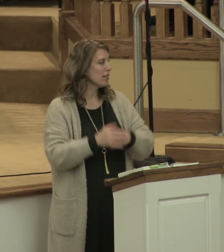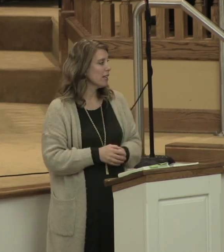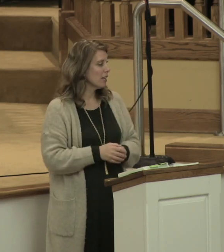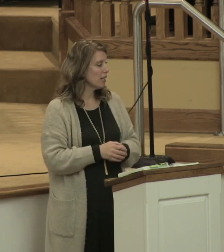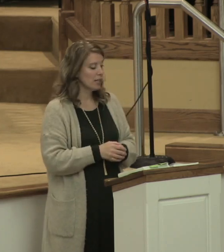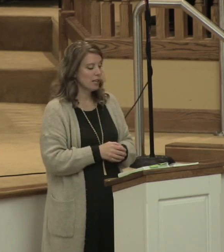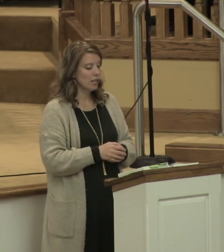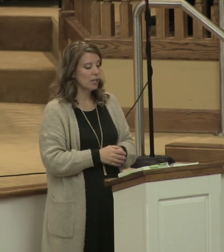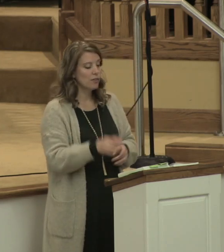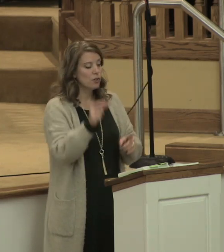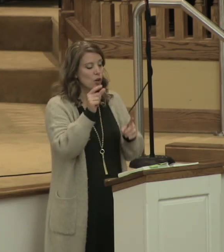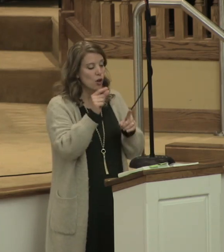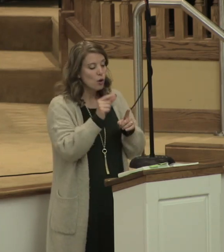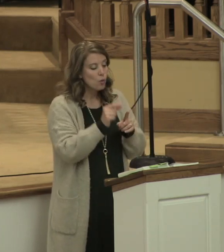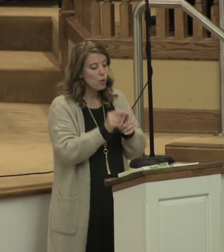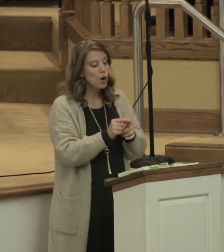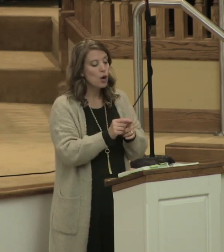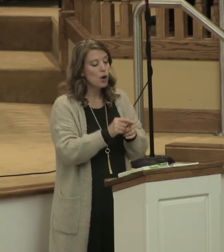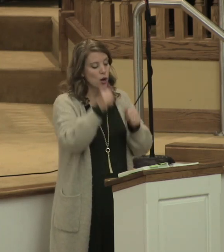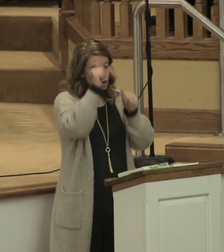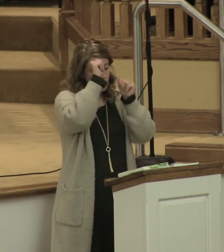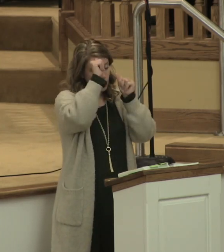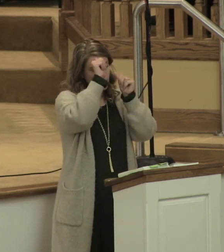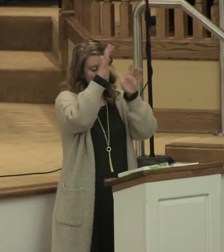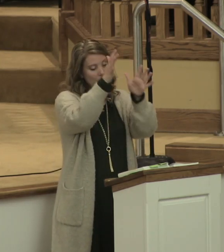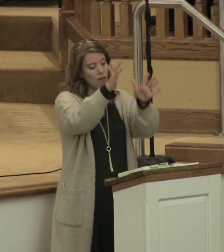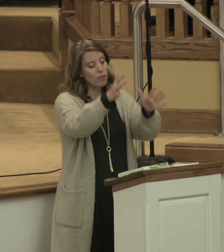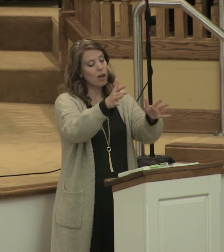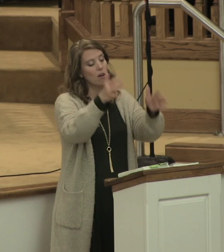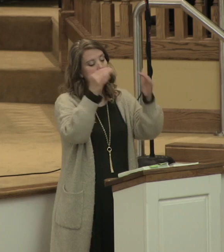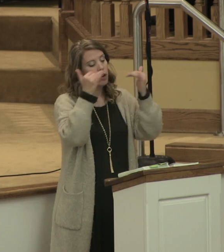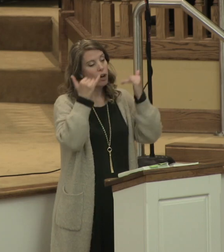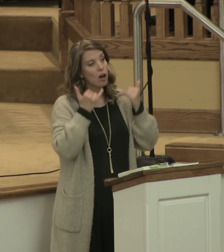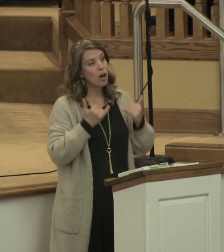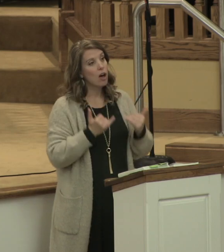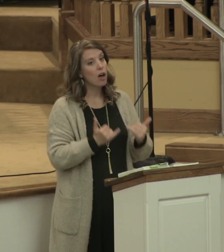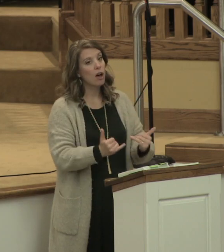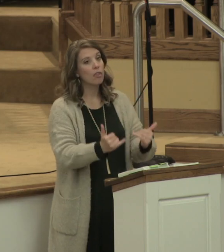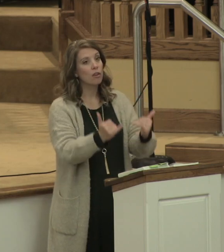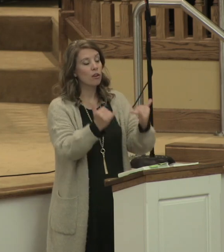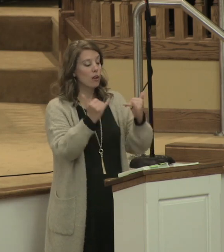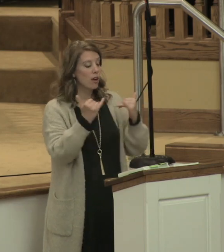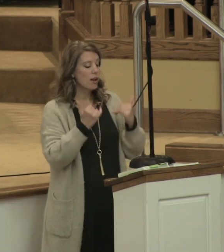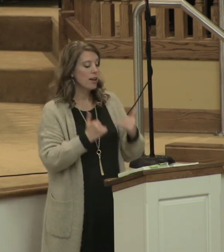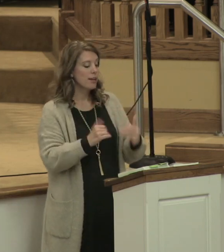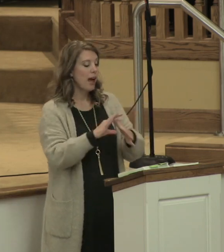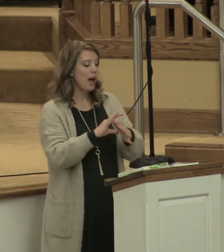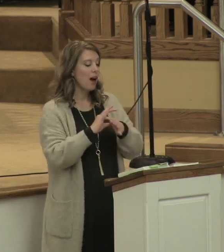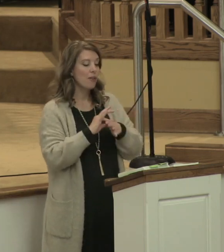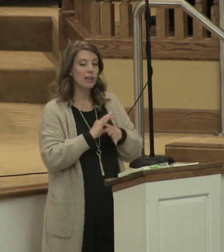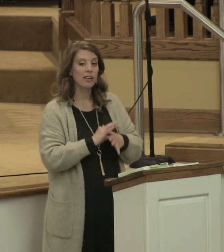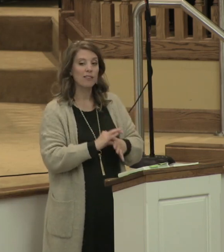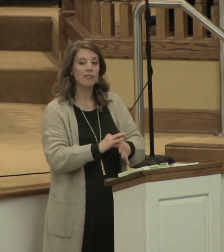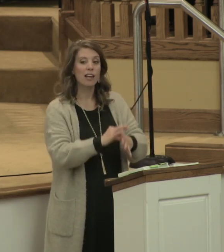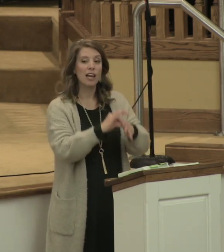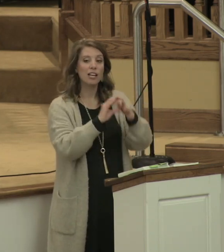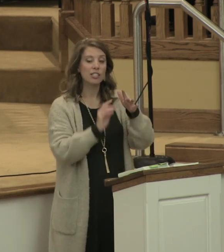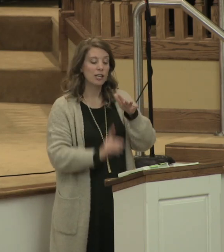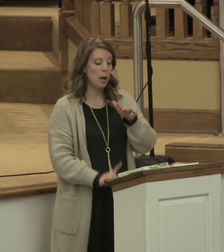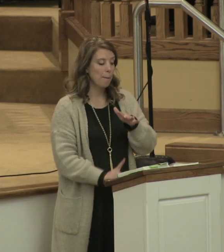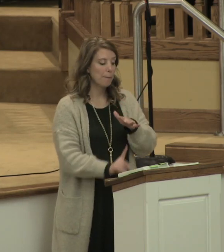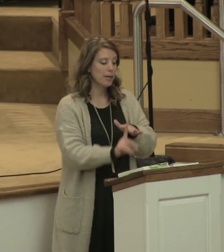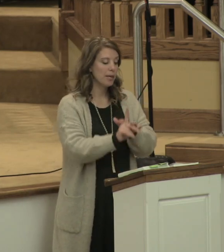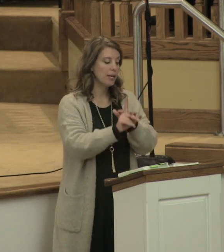glory given. Word of the Father, now in